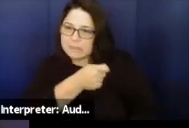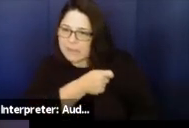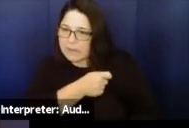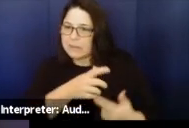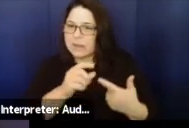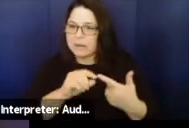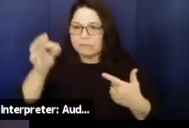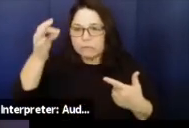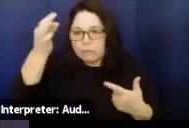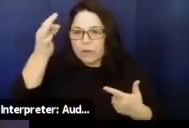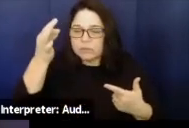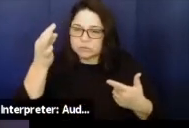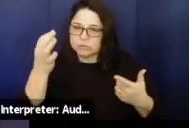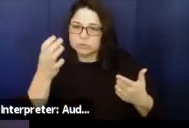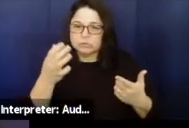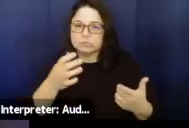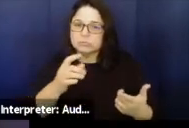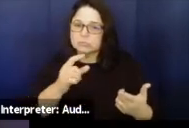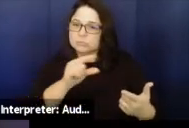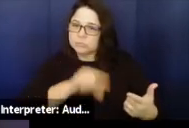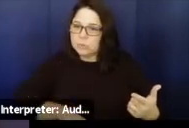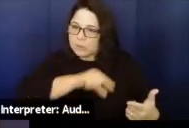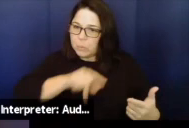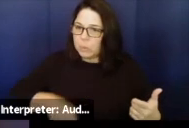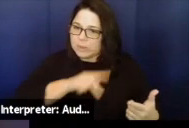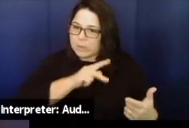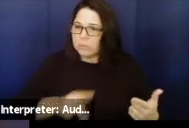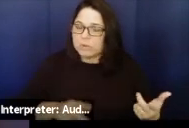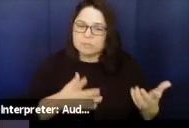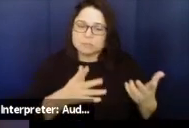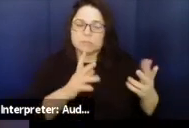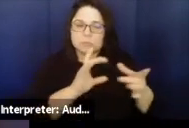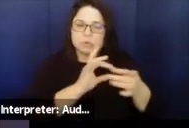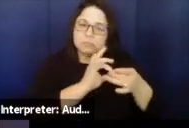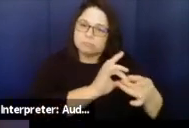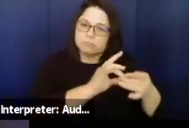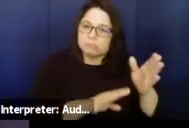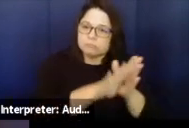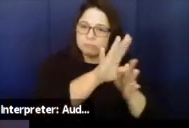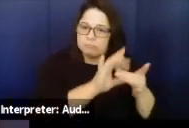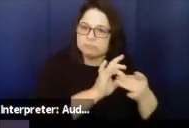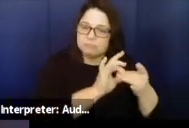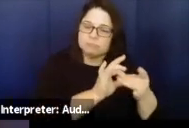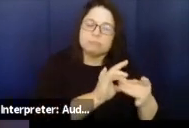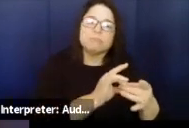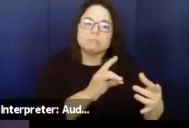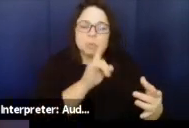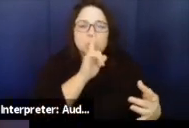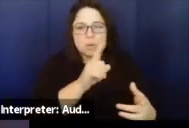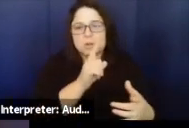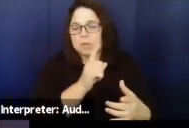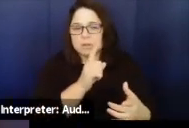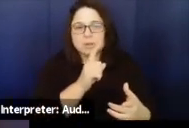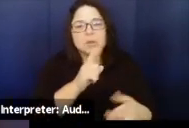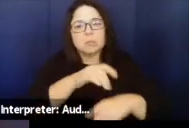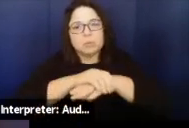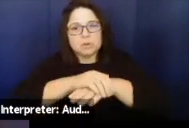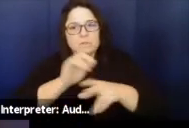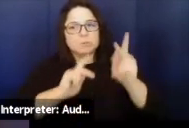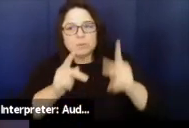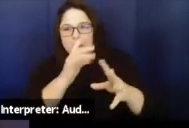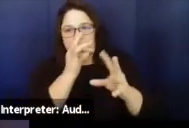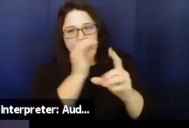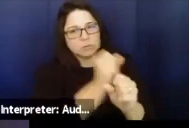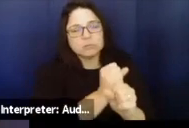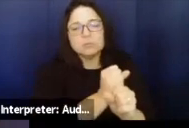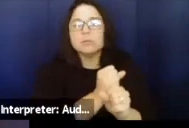of forging alliances with both countries. This was extremely subversive to British interests. But the French